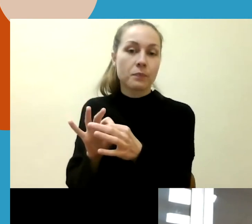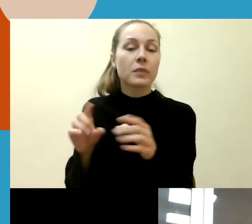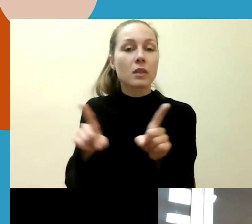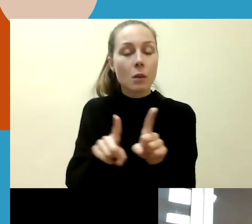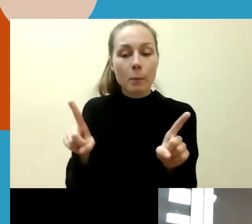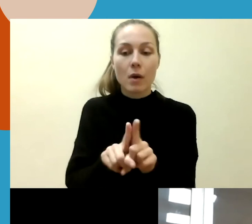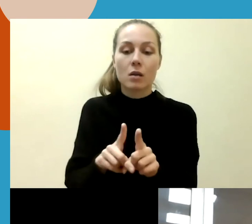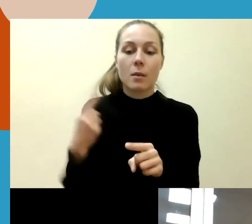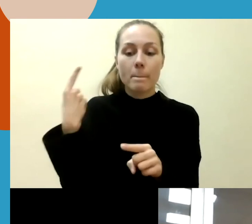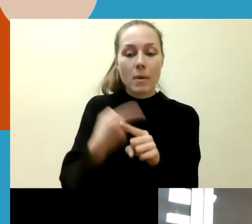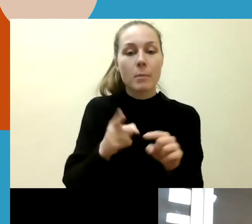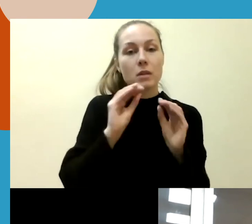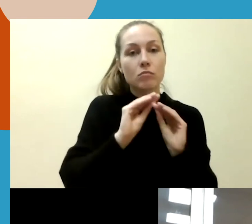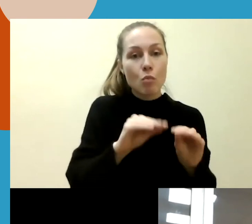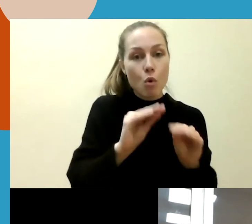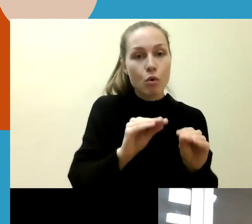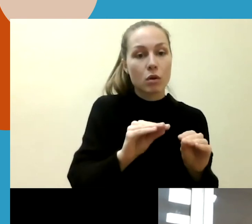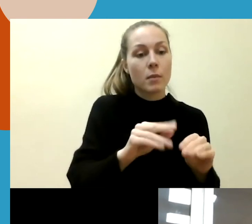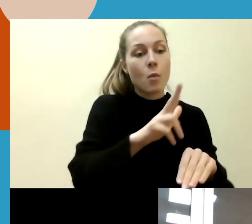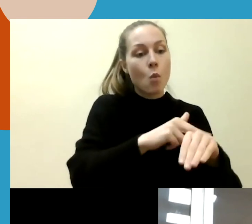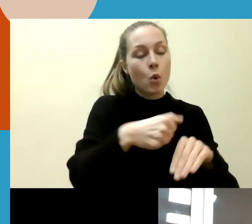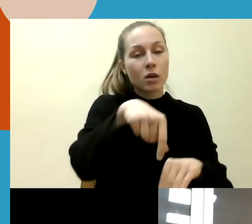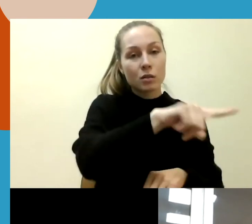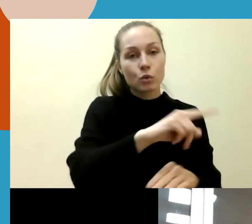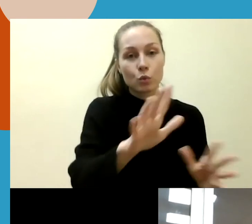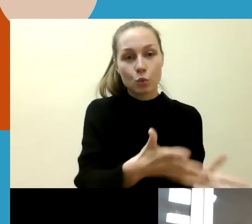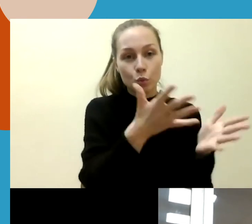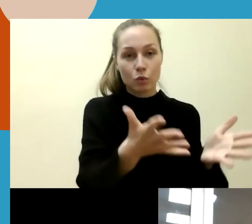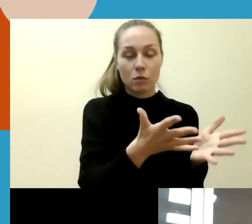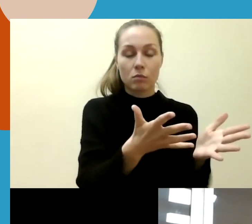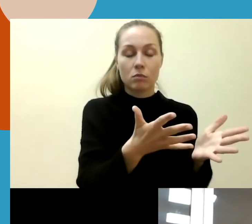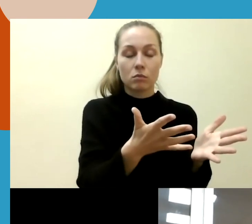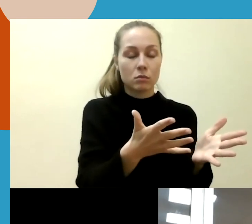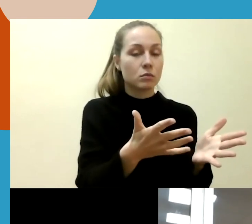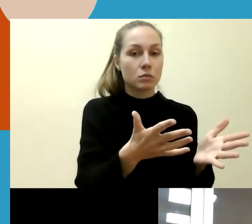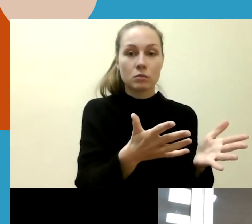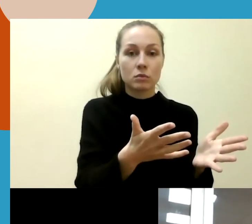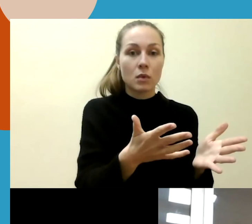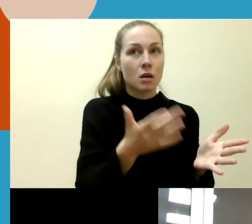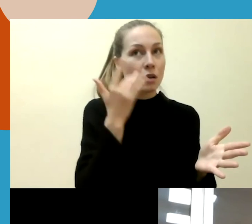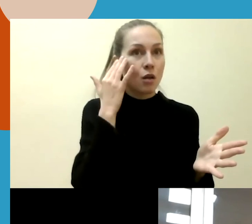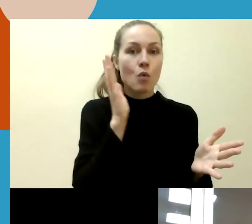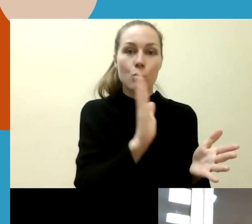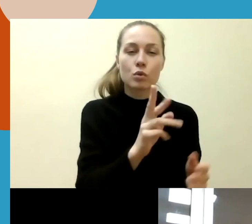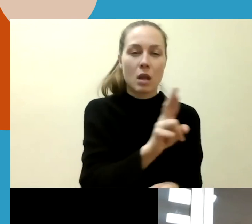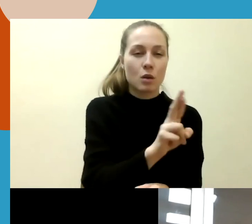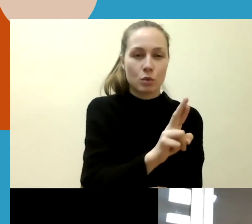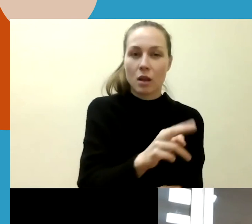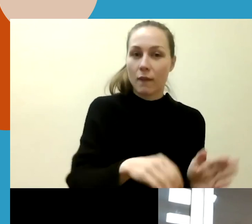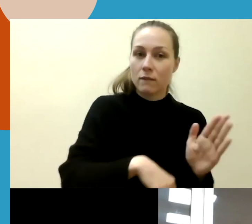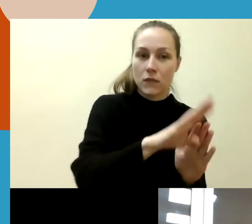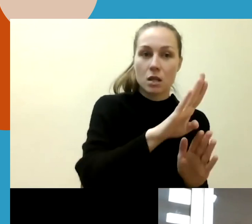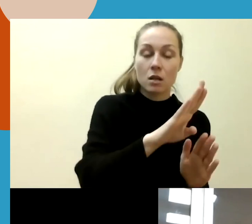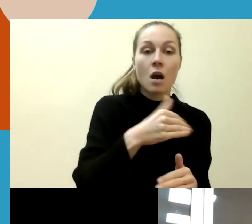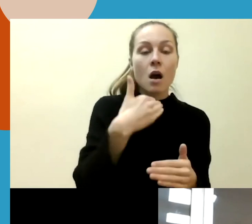possible connection with our community. I believe that training of